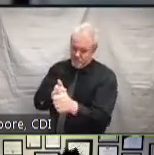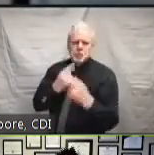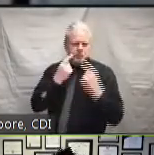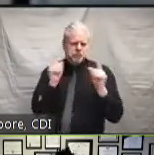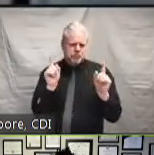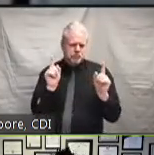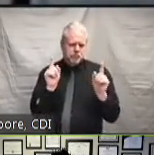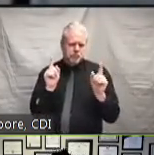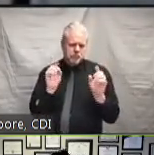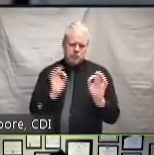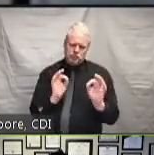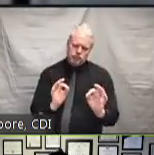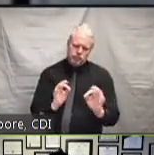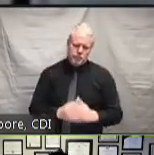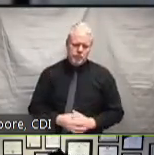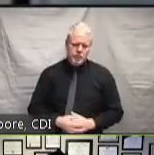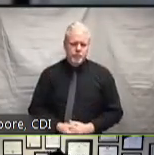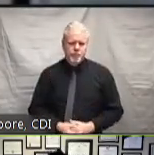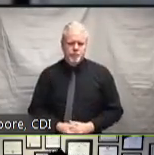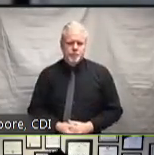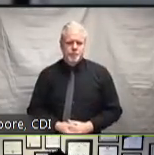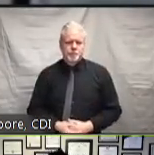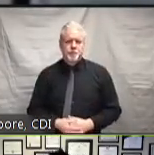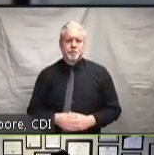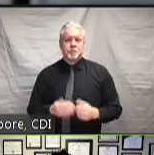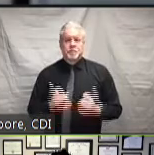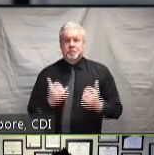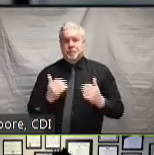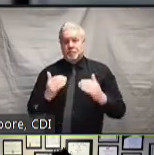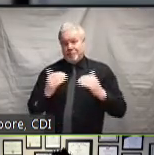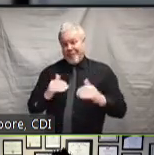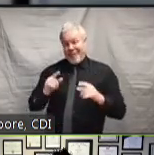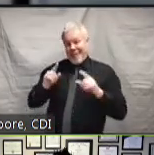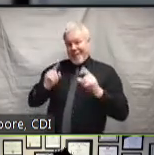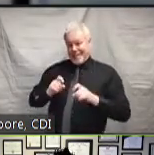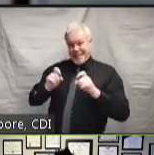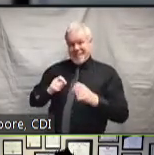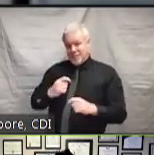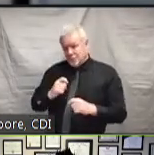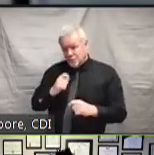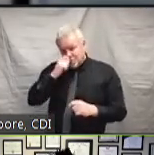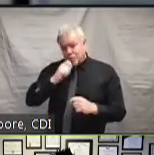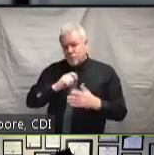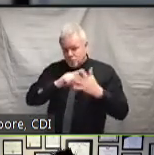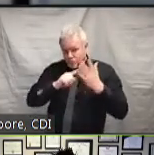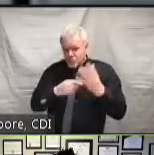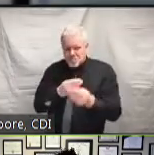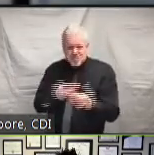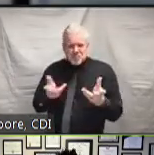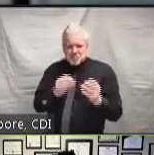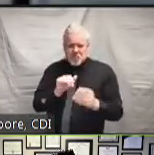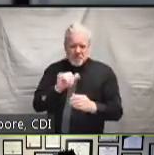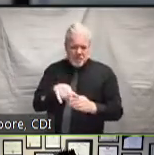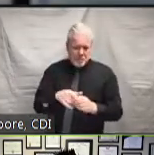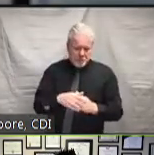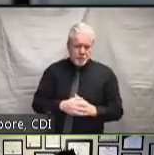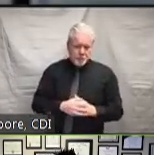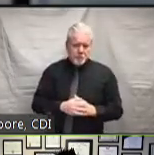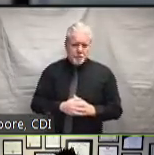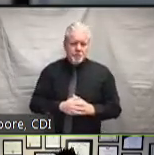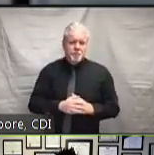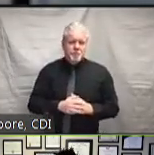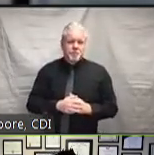I also want to say a few words about testing. We have, as you know, made the statement to the schools that it is reasonable